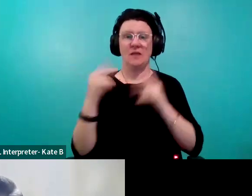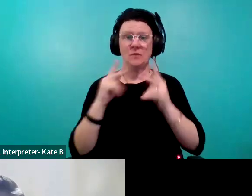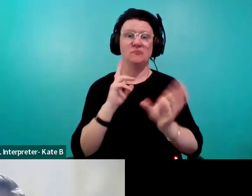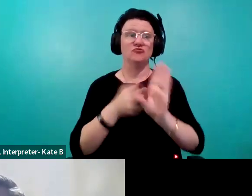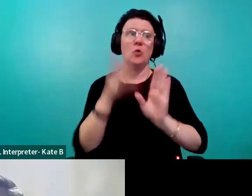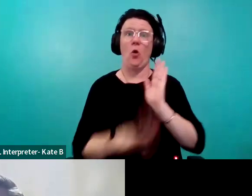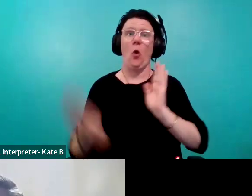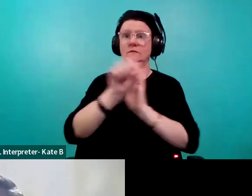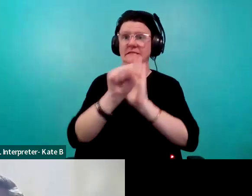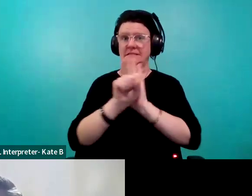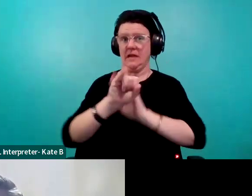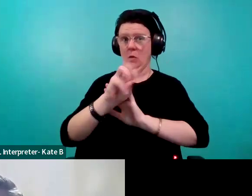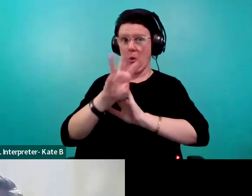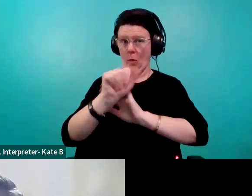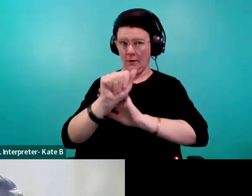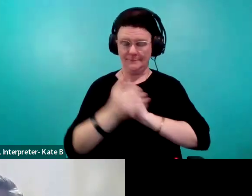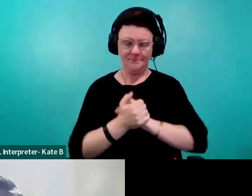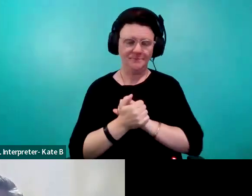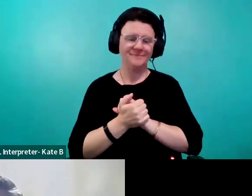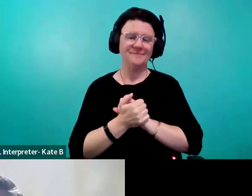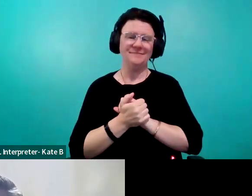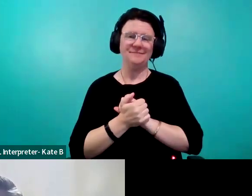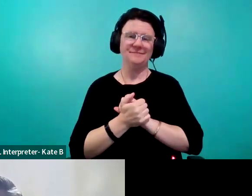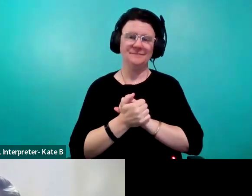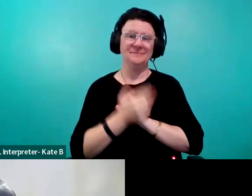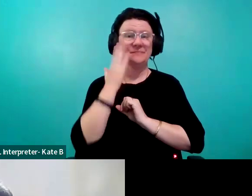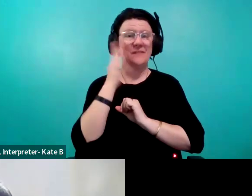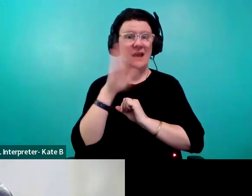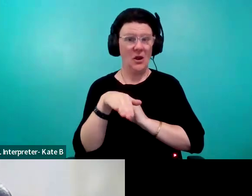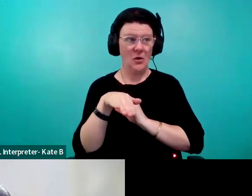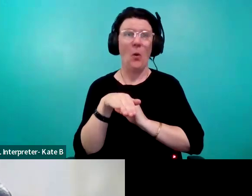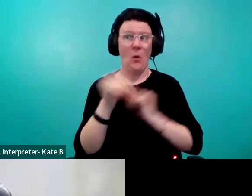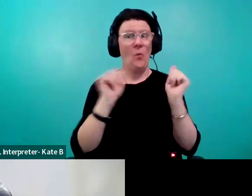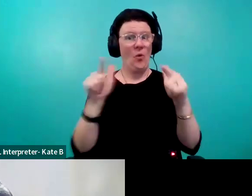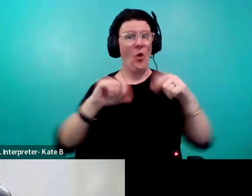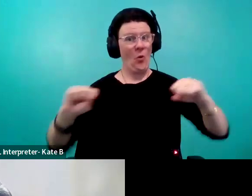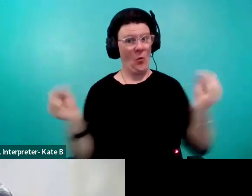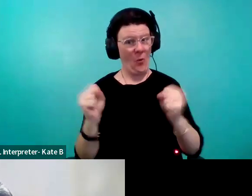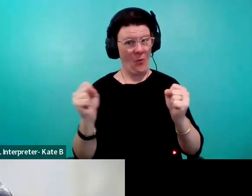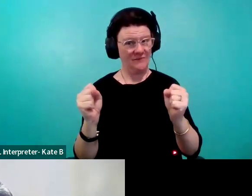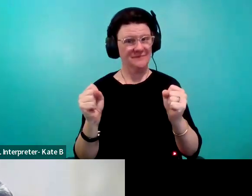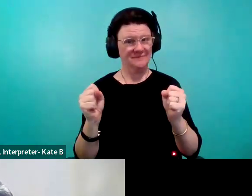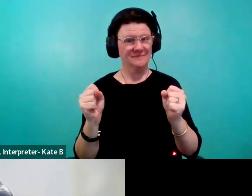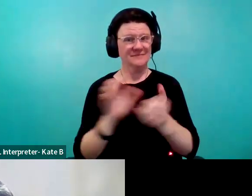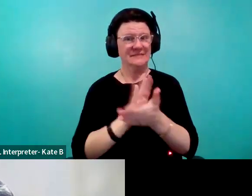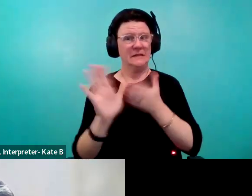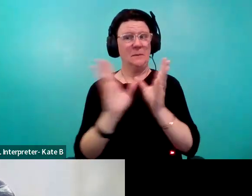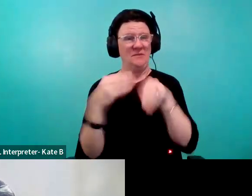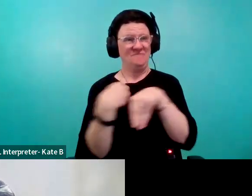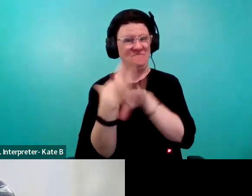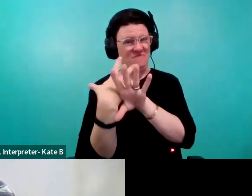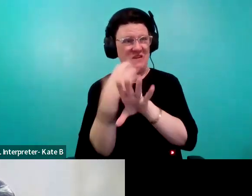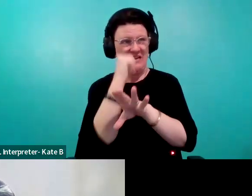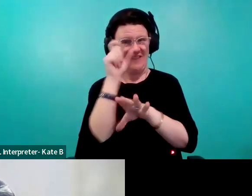from all over the state. So since I know it's cold wherever we all are today, it's kind of nice to be meeting virtually,